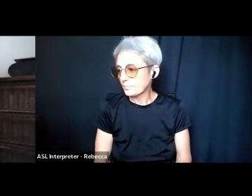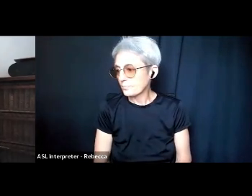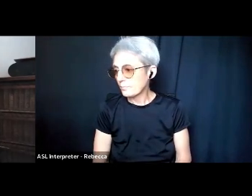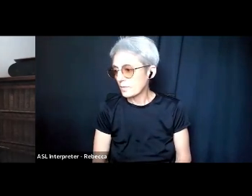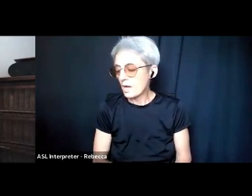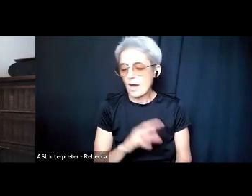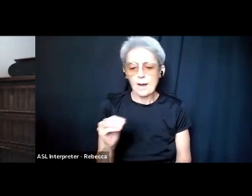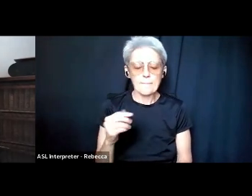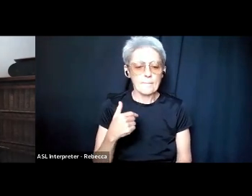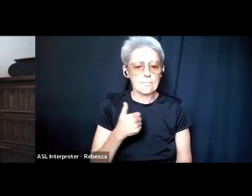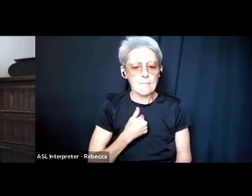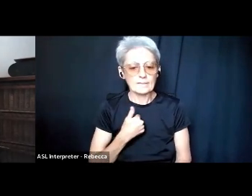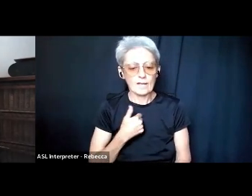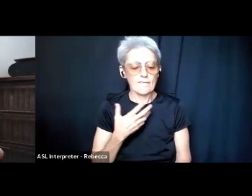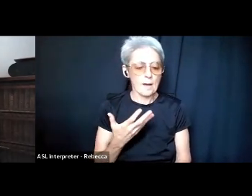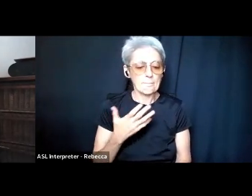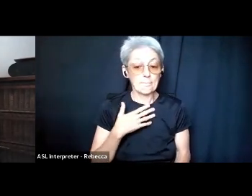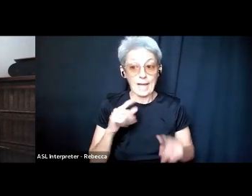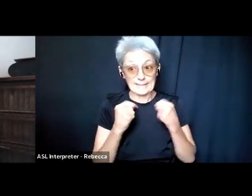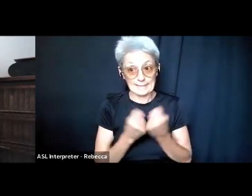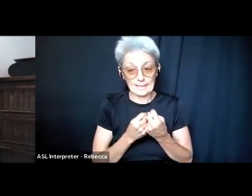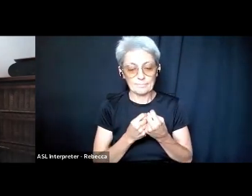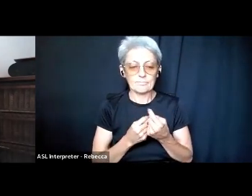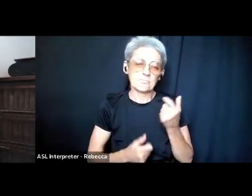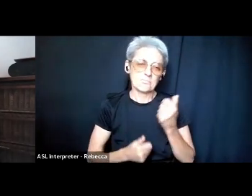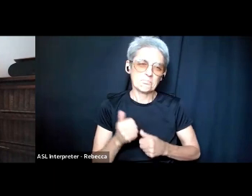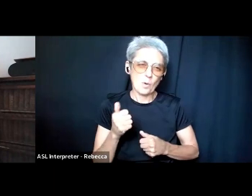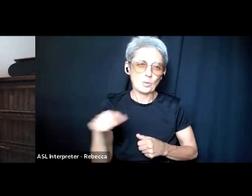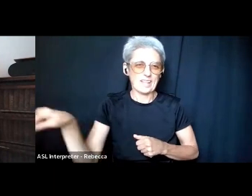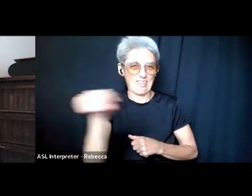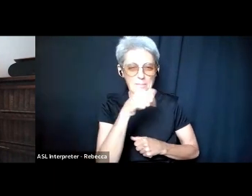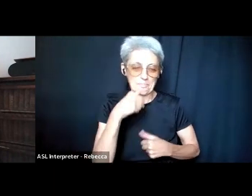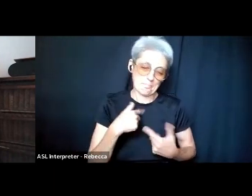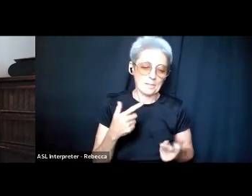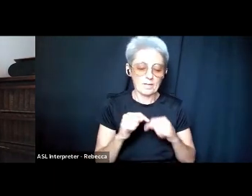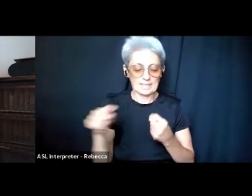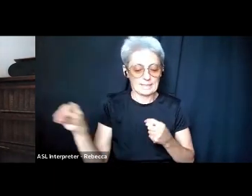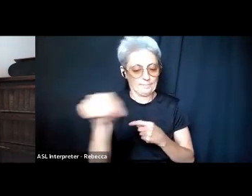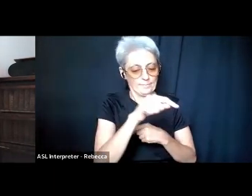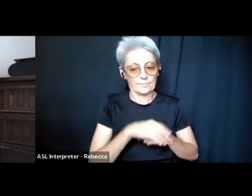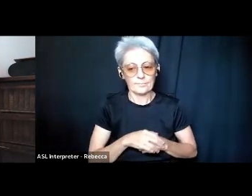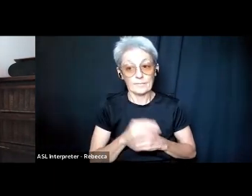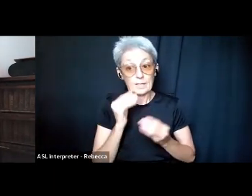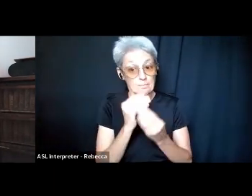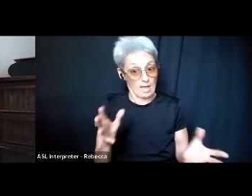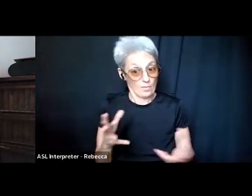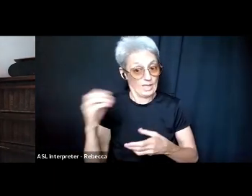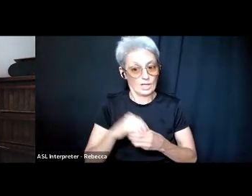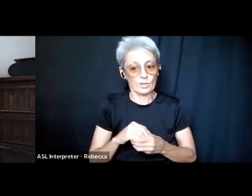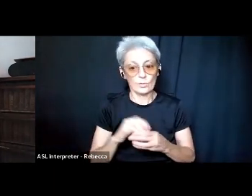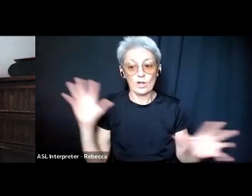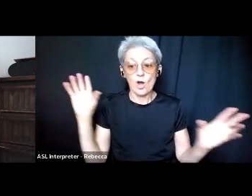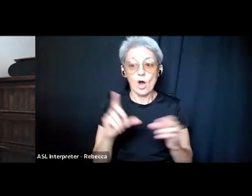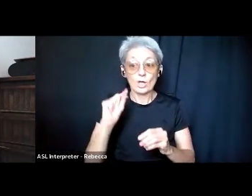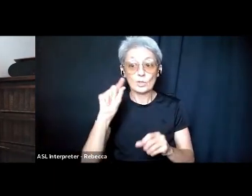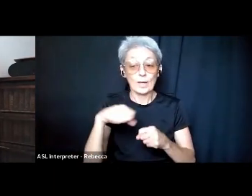Myself and my team, primarily my team, which, by the way, has included all 20 years of my